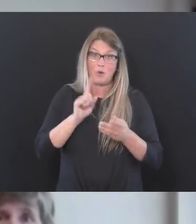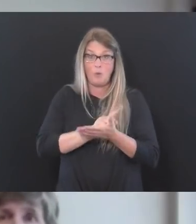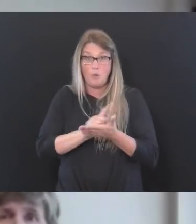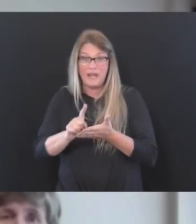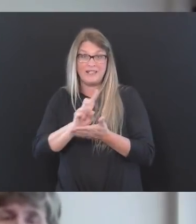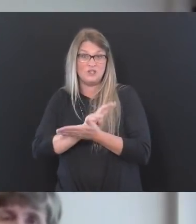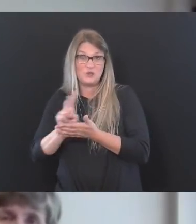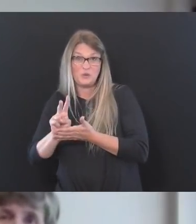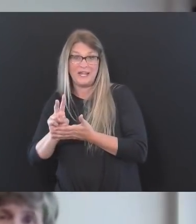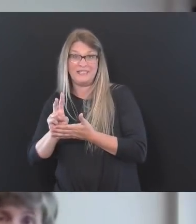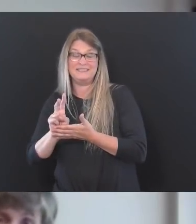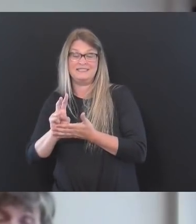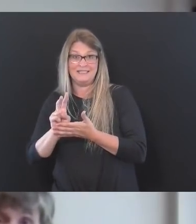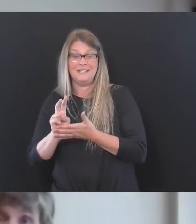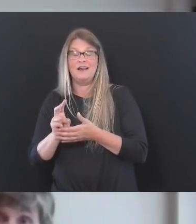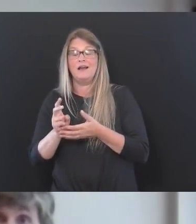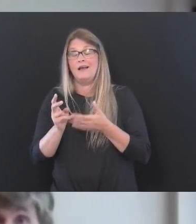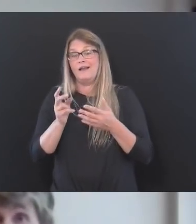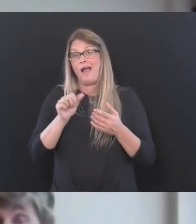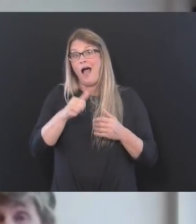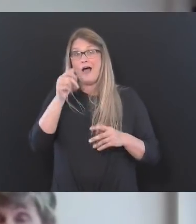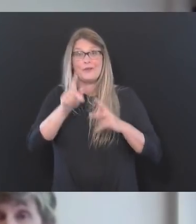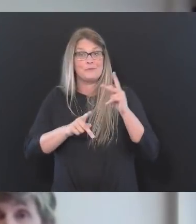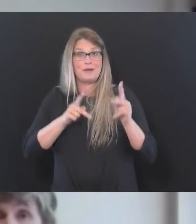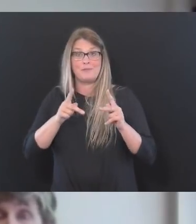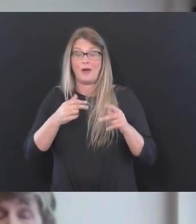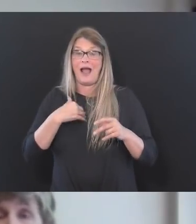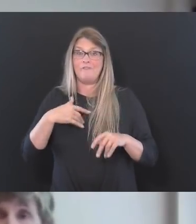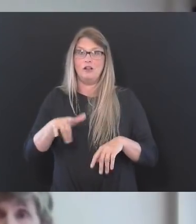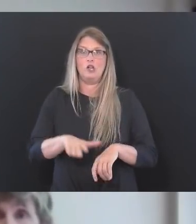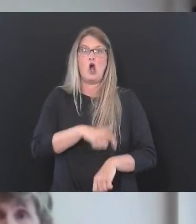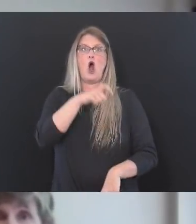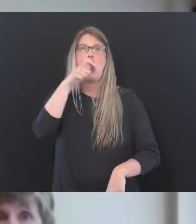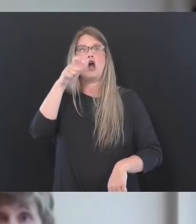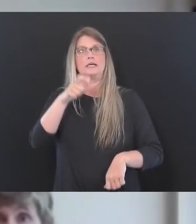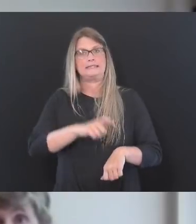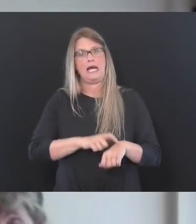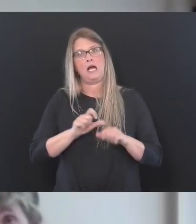two. And then you've got individuals who really have long-term